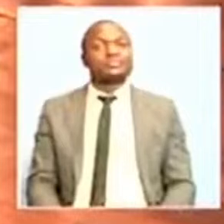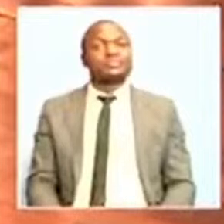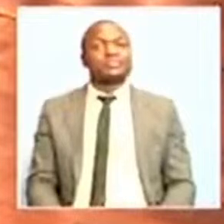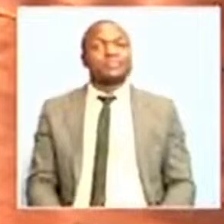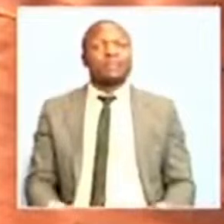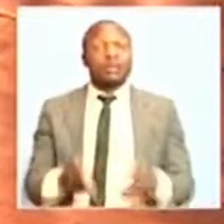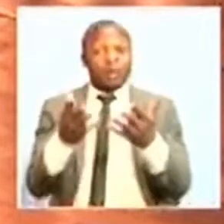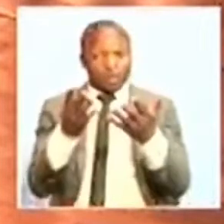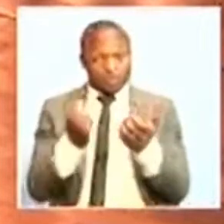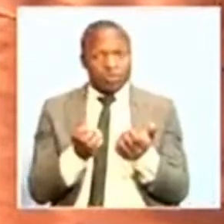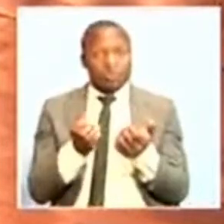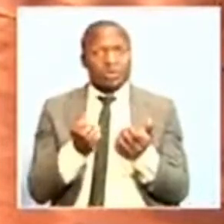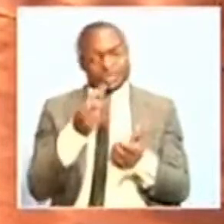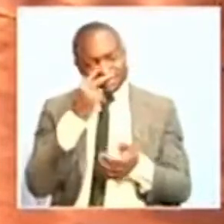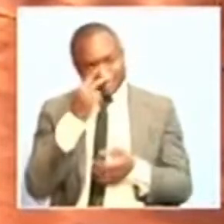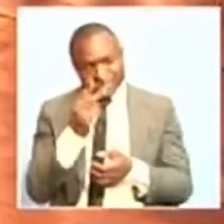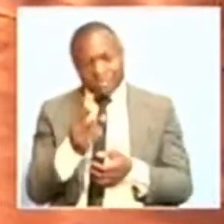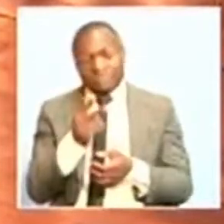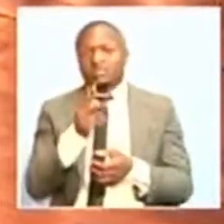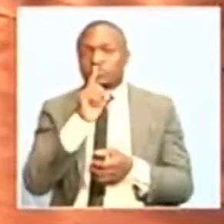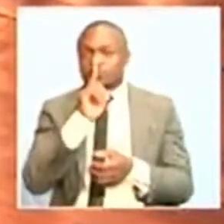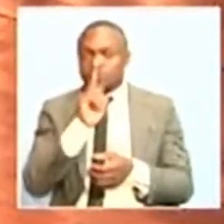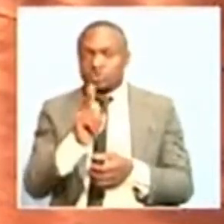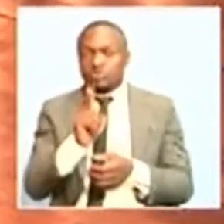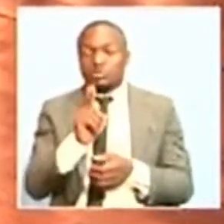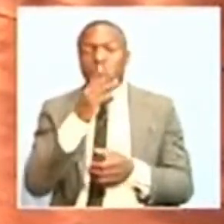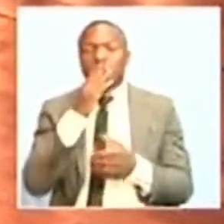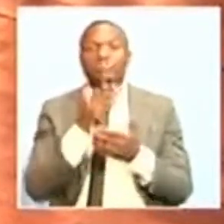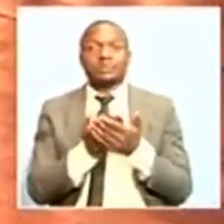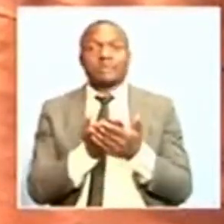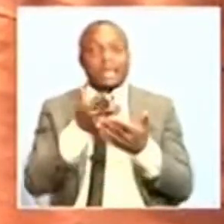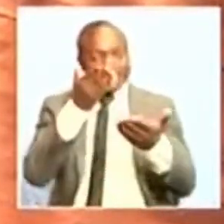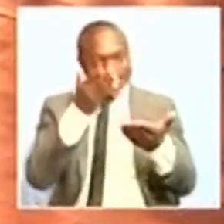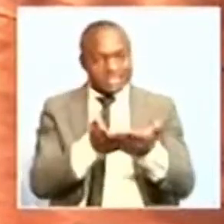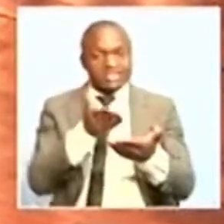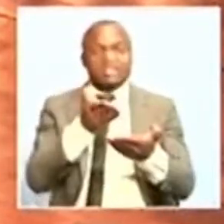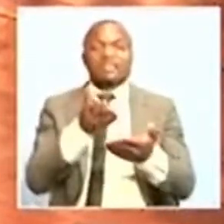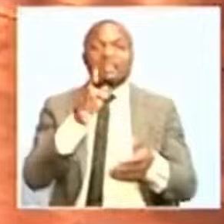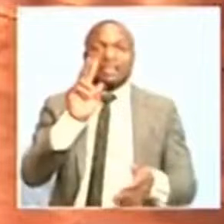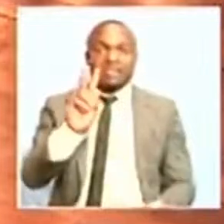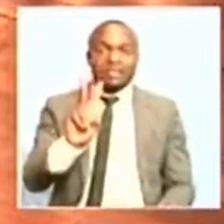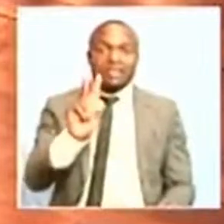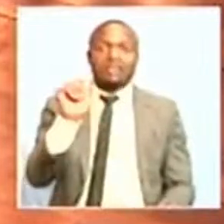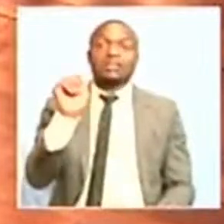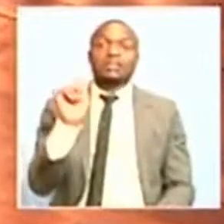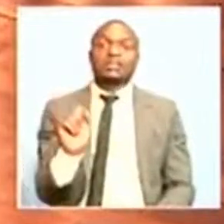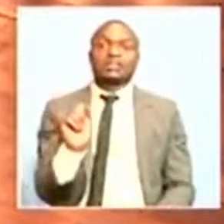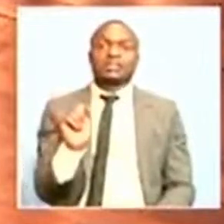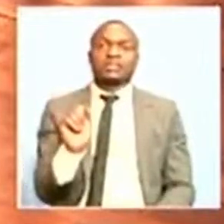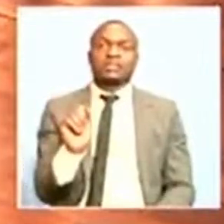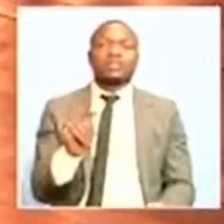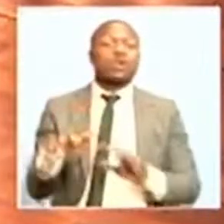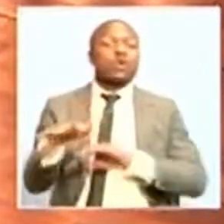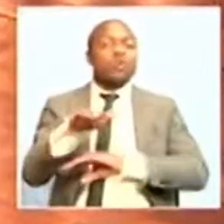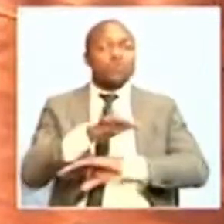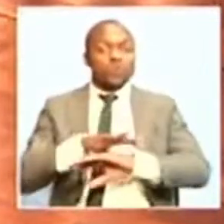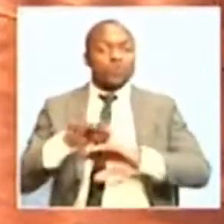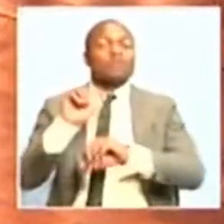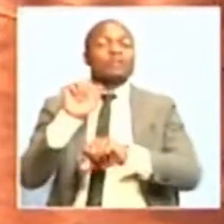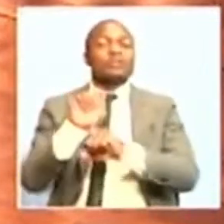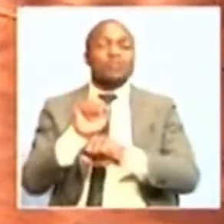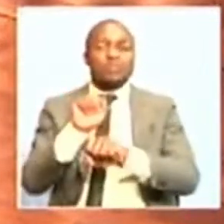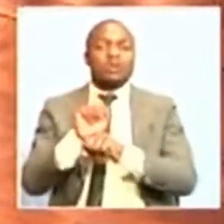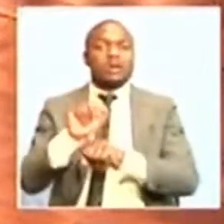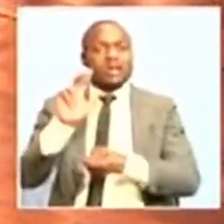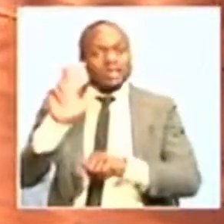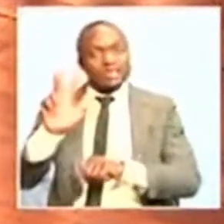I would really want to see the real advantage of this VAT, where it's saying no, it overperformed by